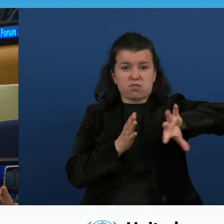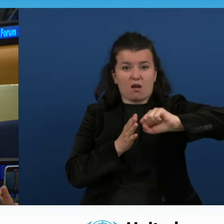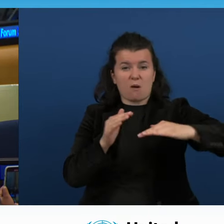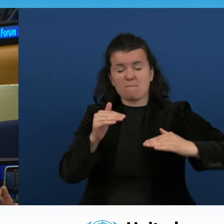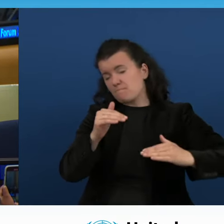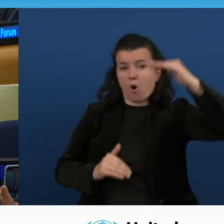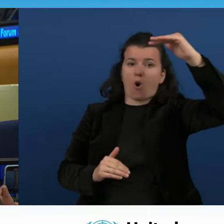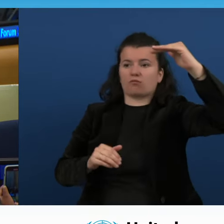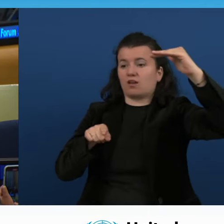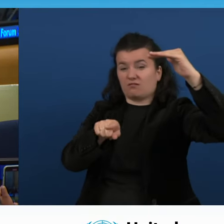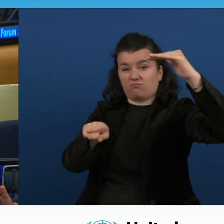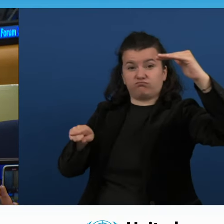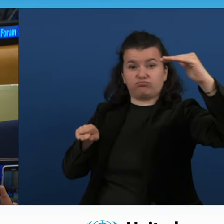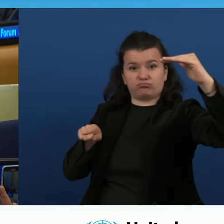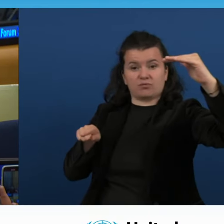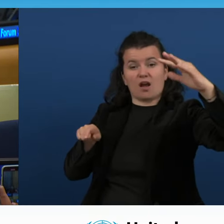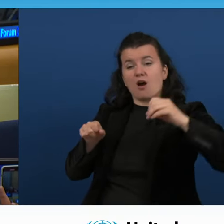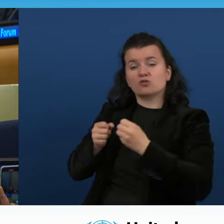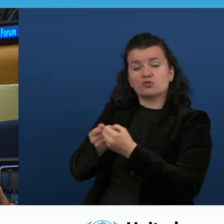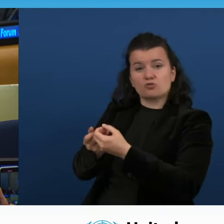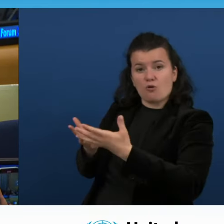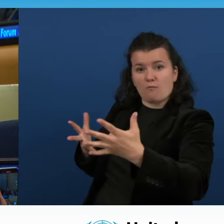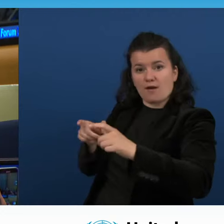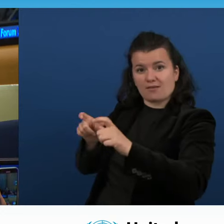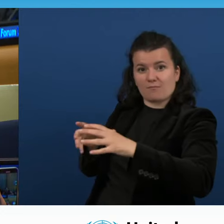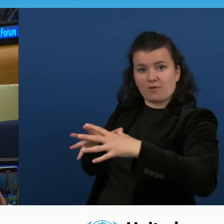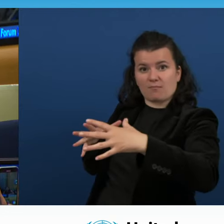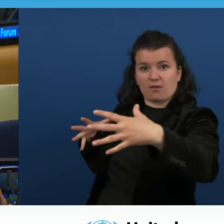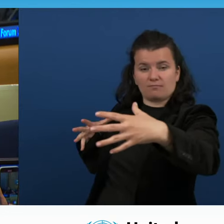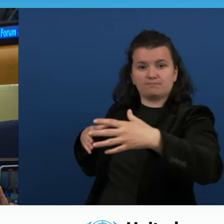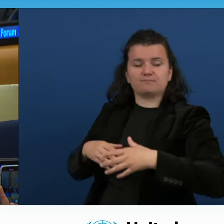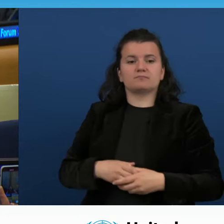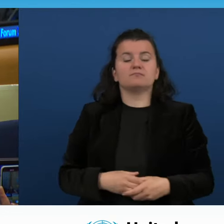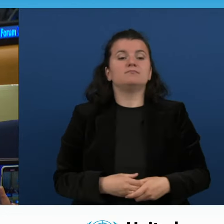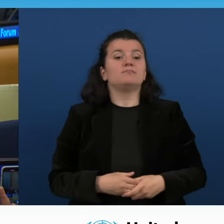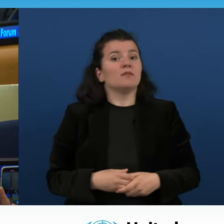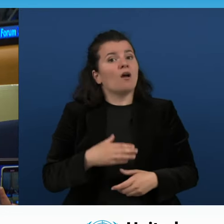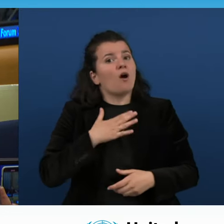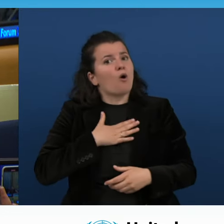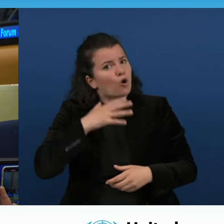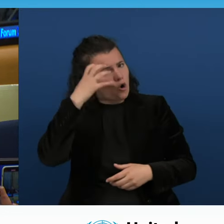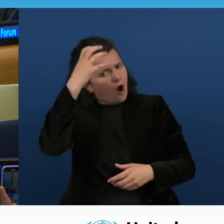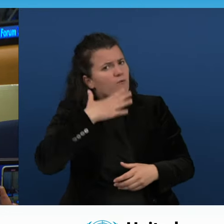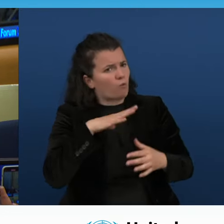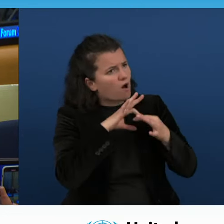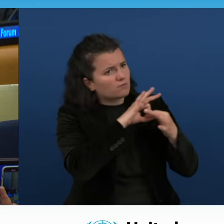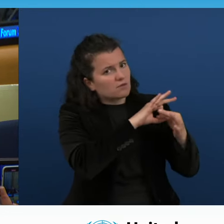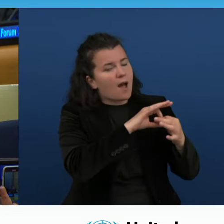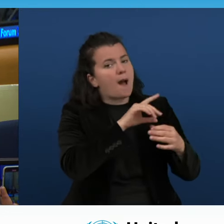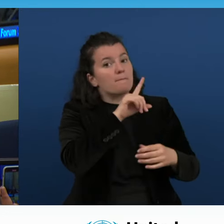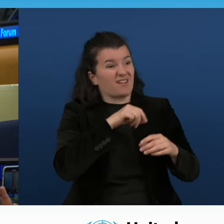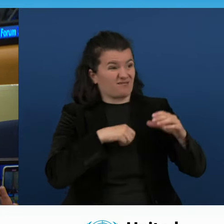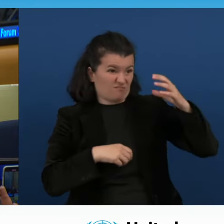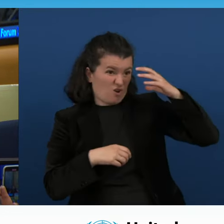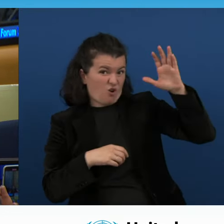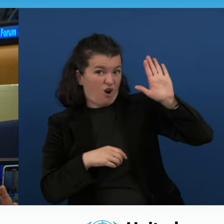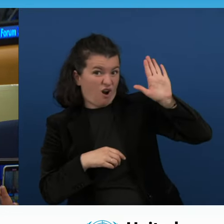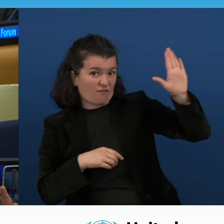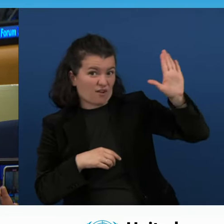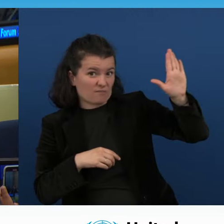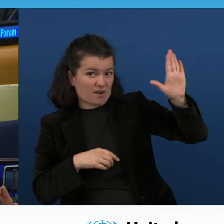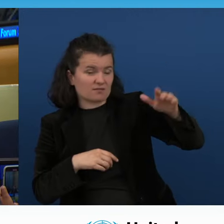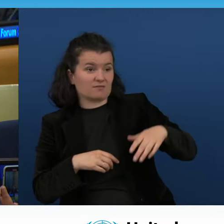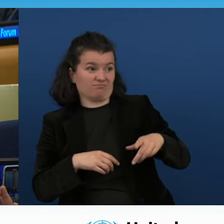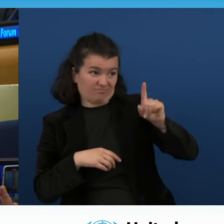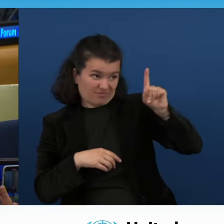governments, industries. Those are the ones that we want to cooperate with. But at the same time, they're the ones who have most ruined our territories.